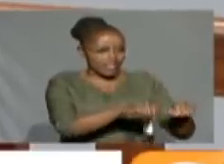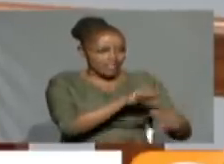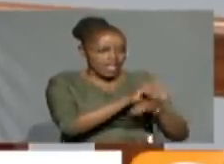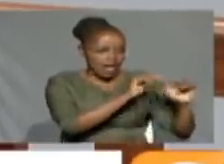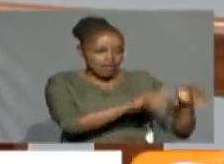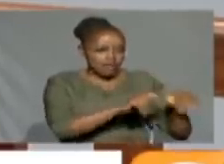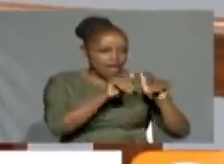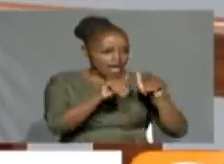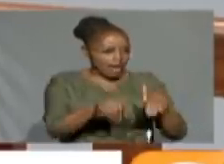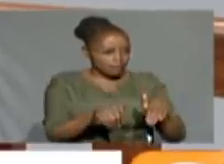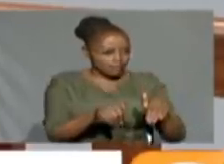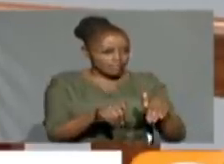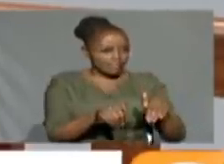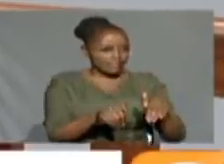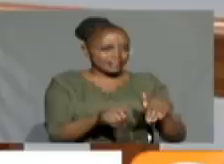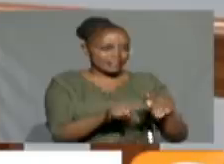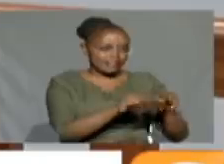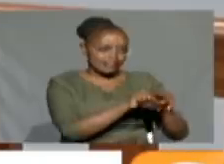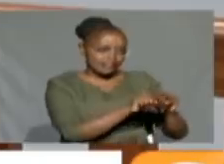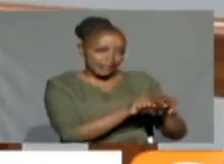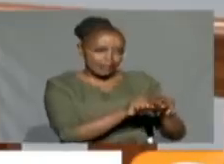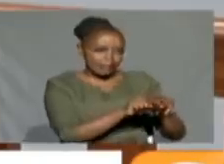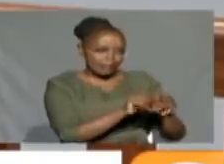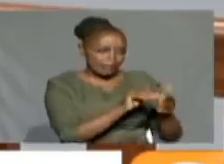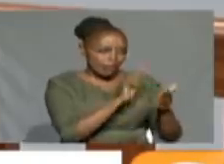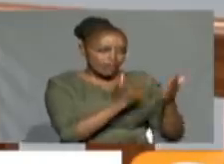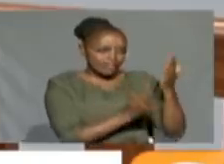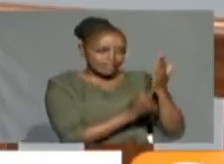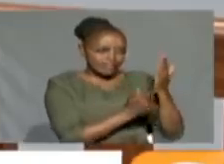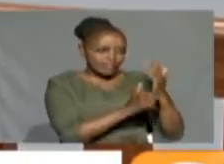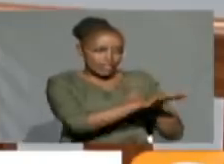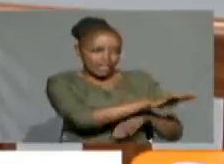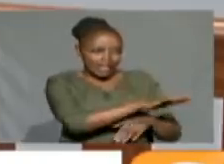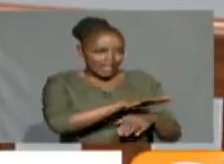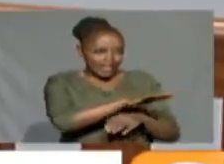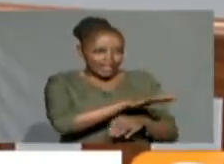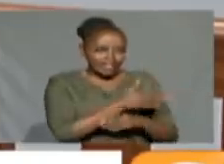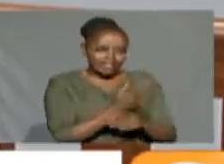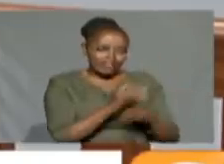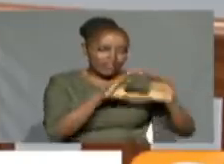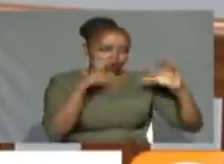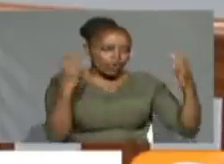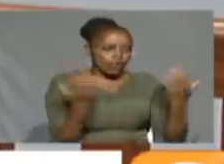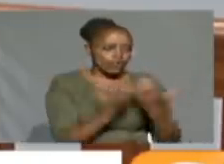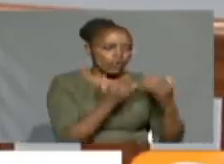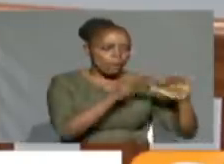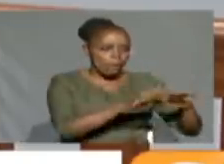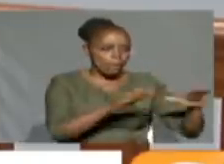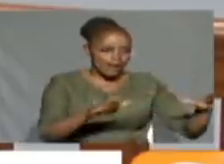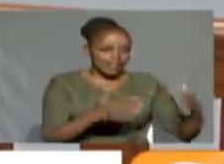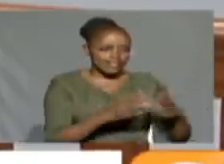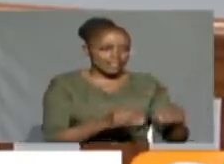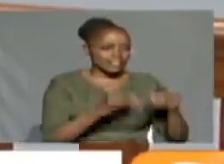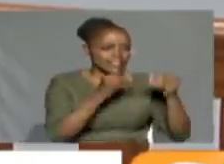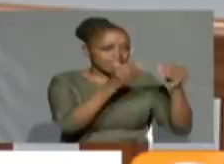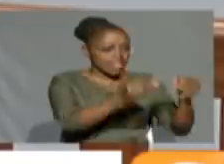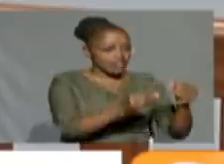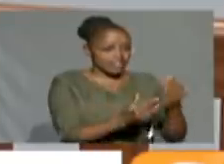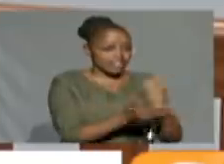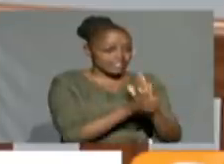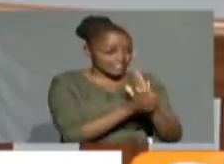farms are most in the digital space. They are in the global market, yeah, supplying